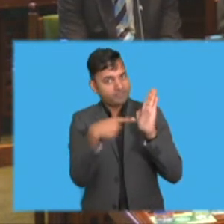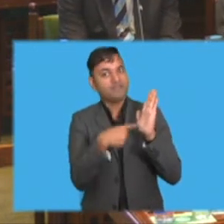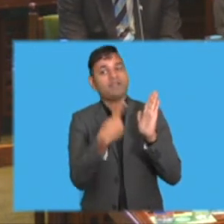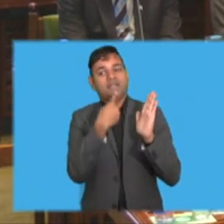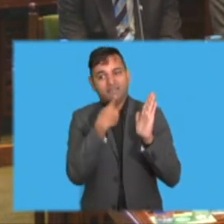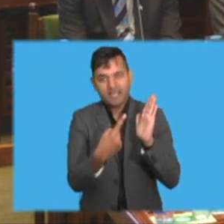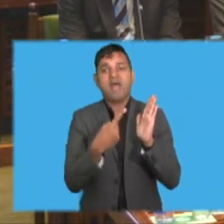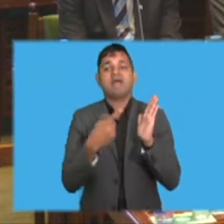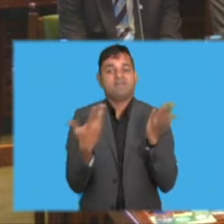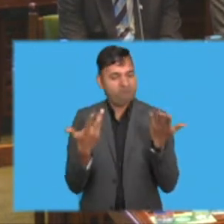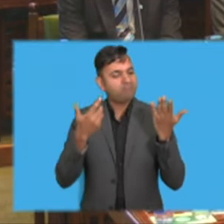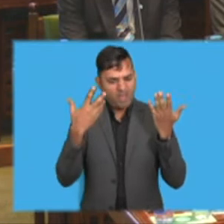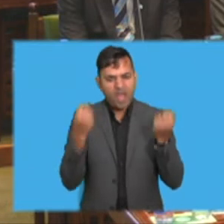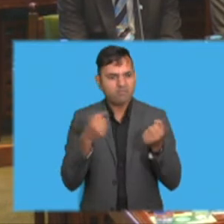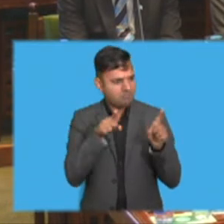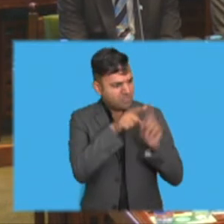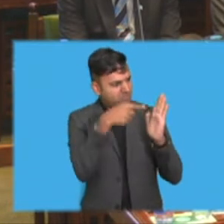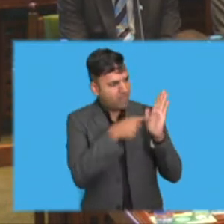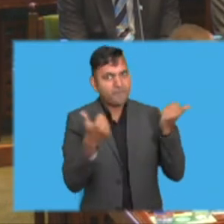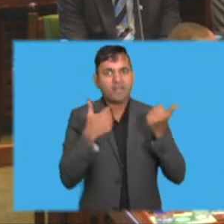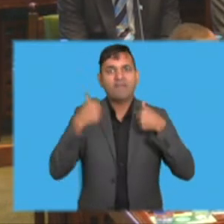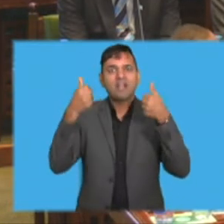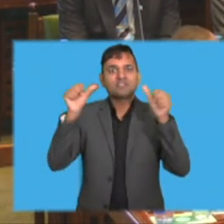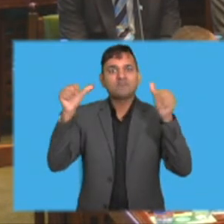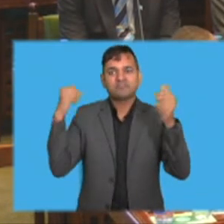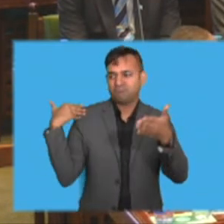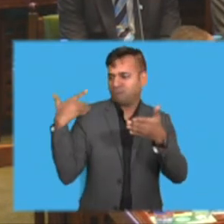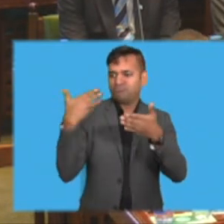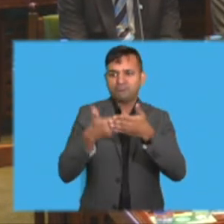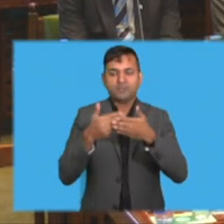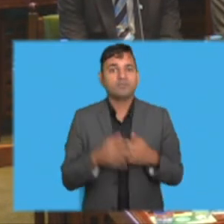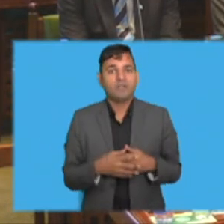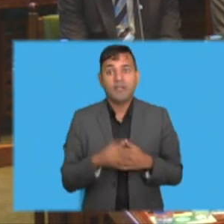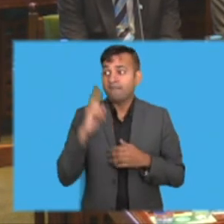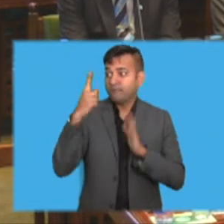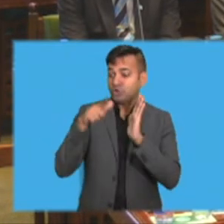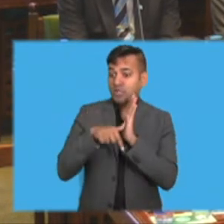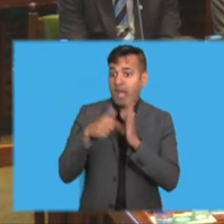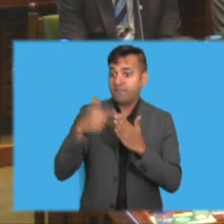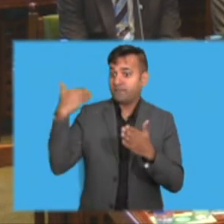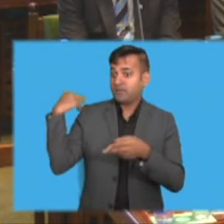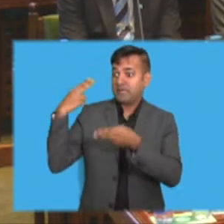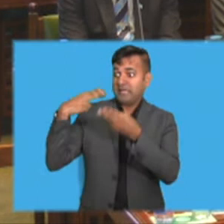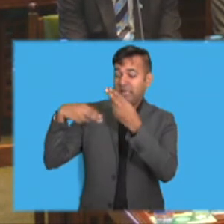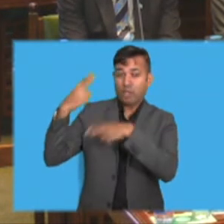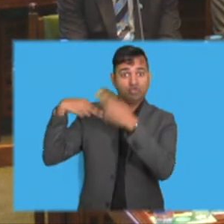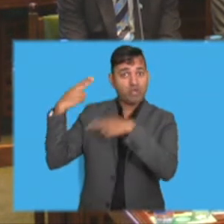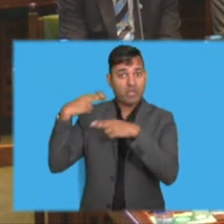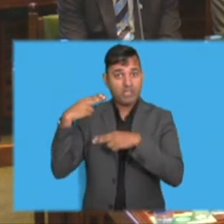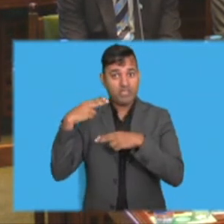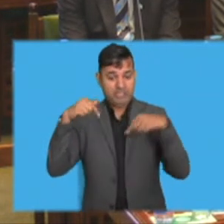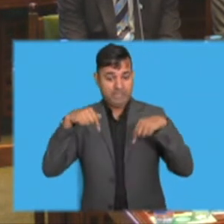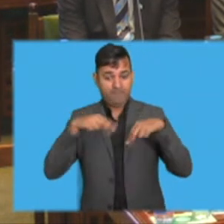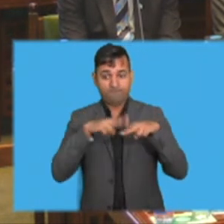We've achieved such success because, for the first time in Fijian history, we can say with every confidence that